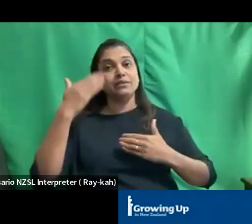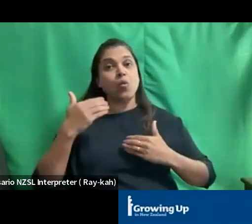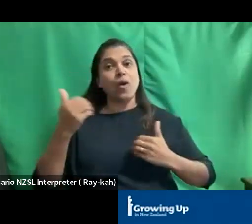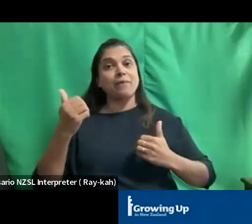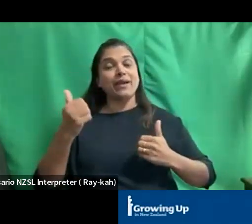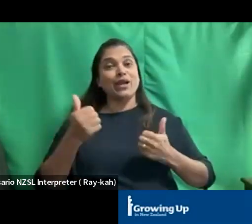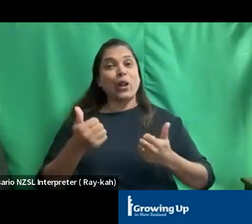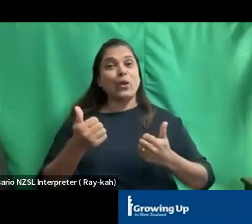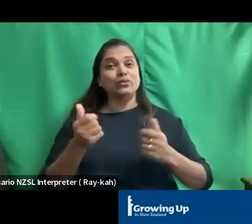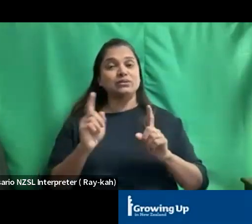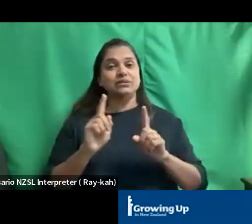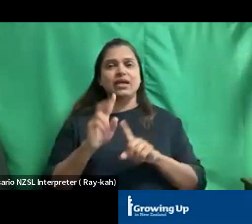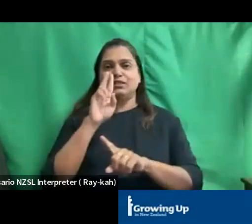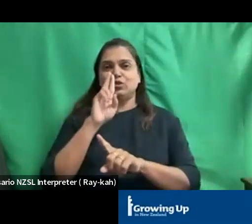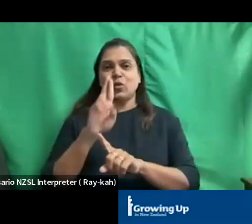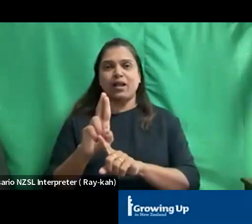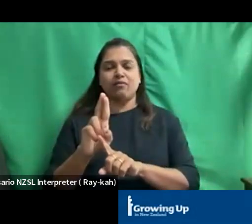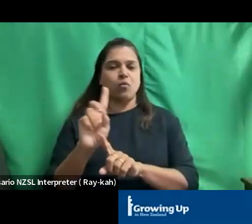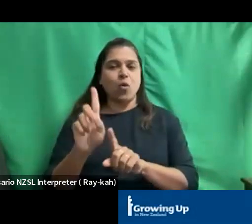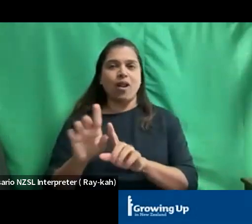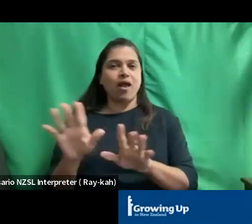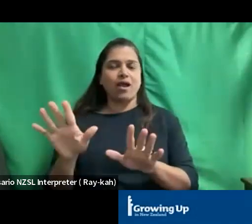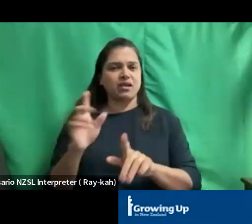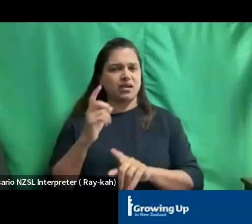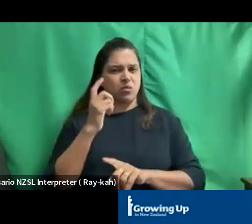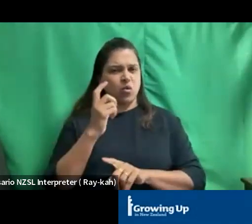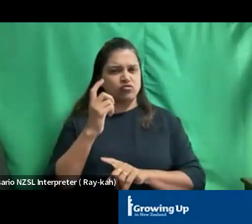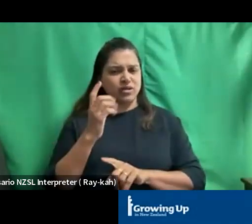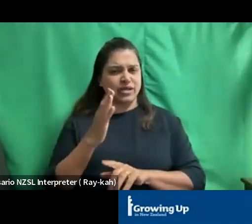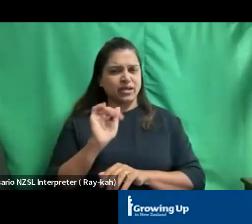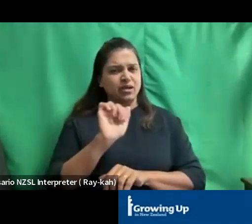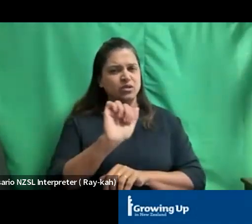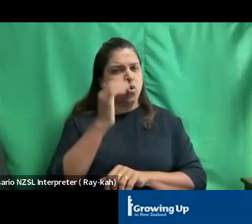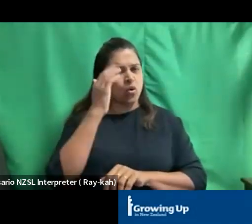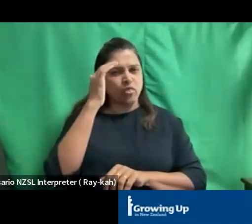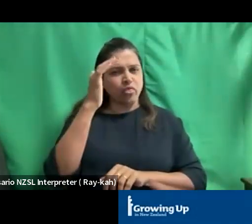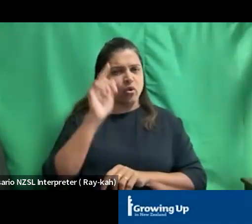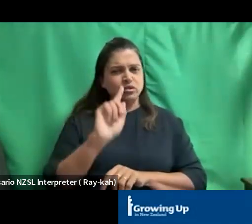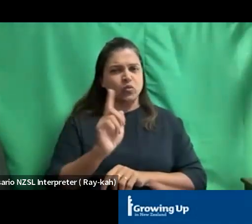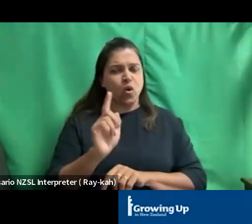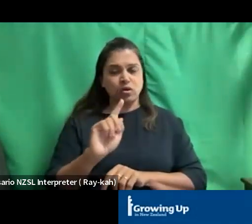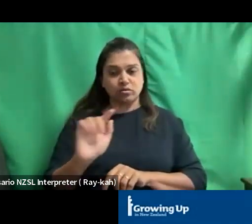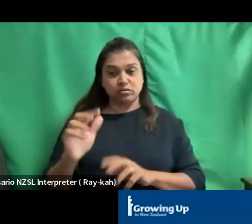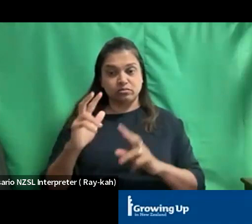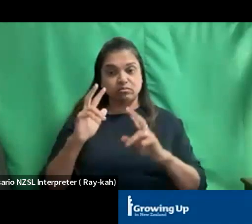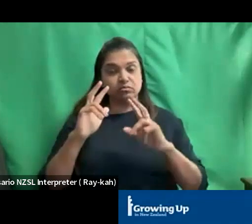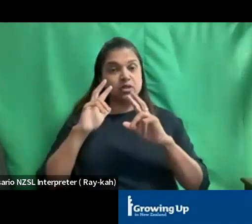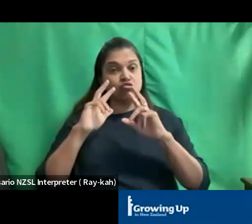12 years of age, again, I wonder for you, your thoughts on how this reflects actually some of the early